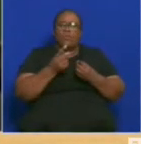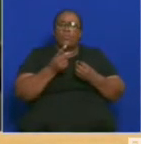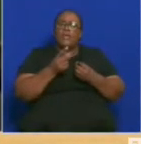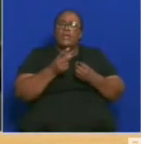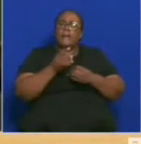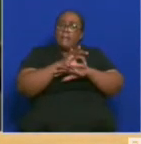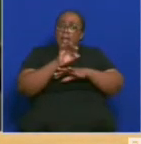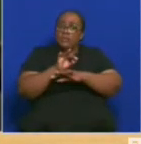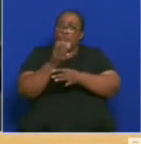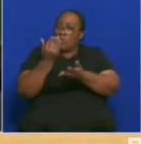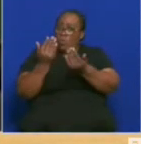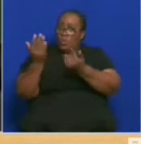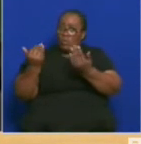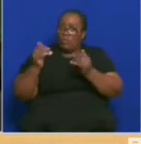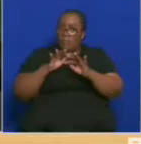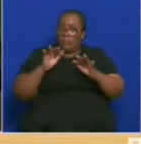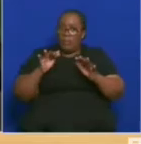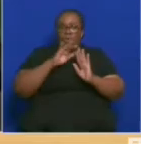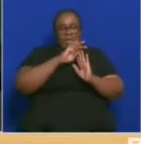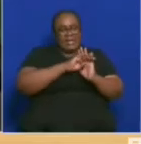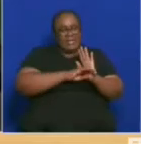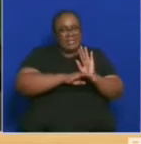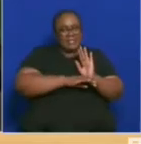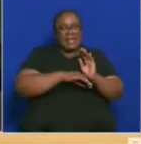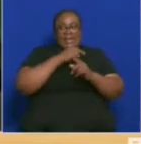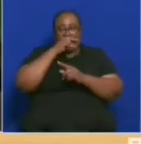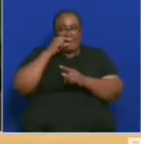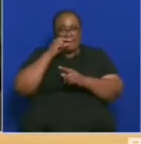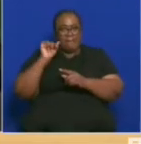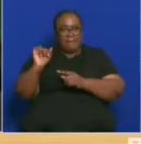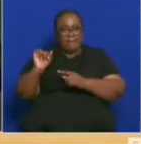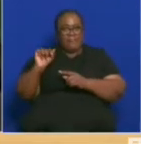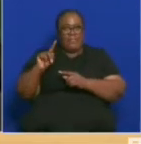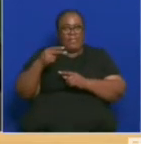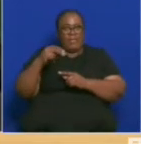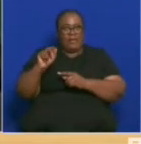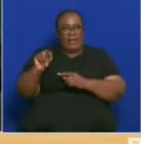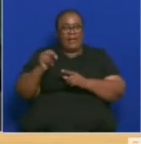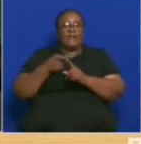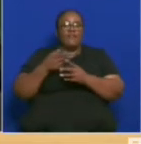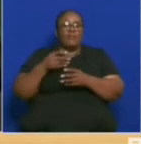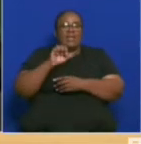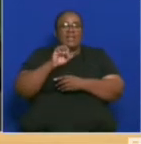check, General Khan's name comes from EFF, where they had a list of 18